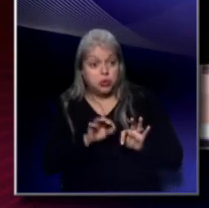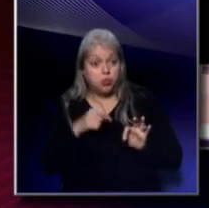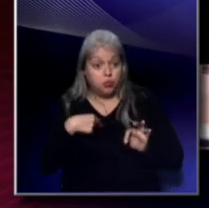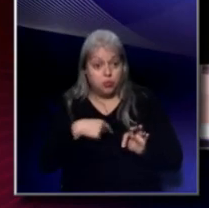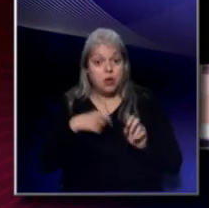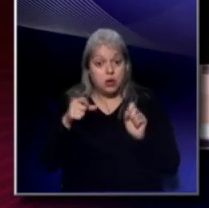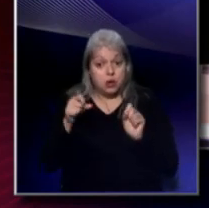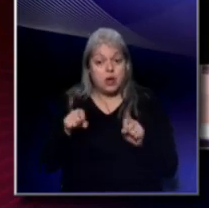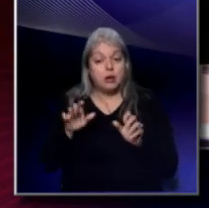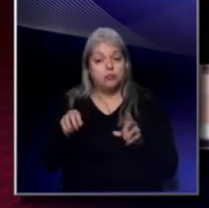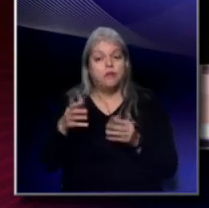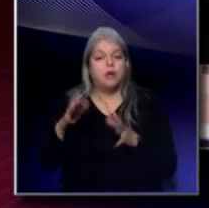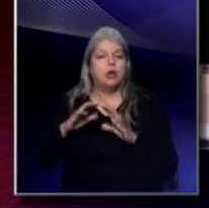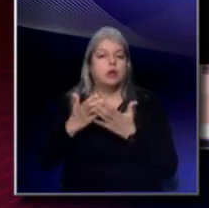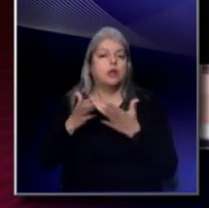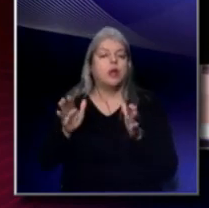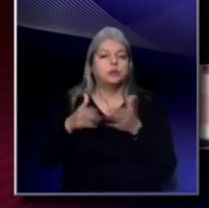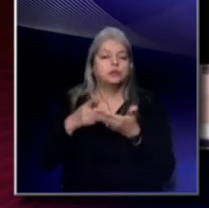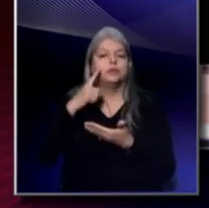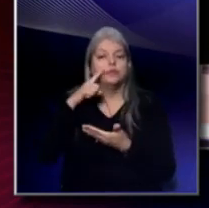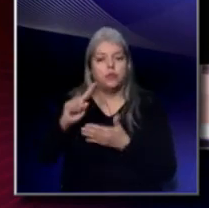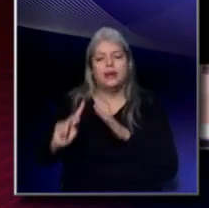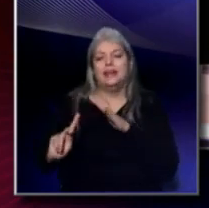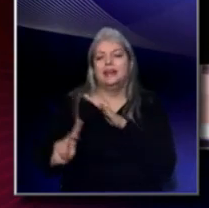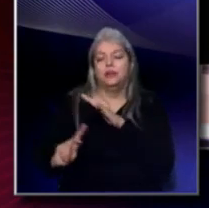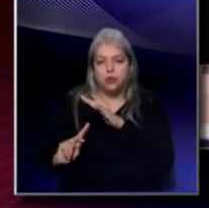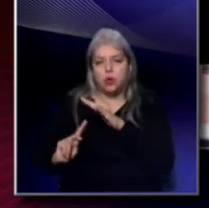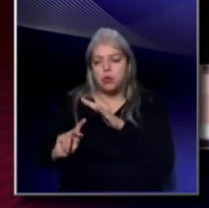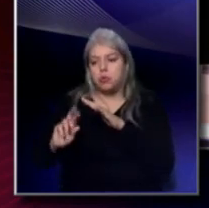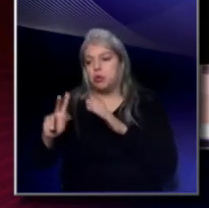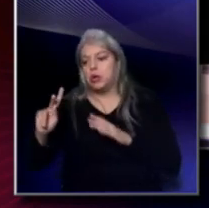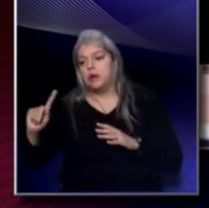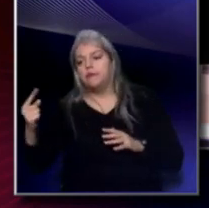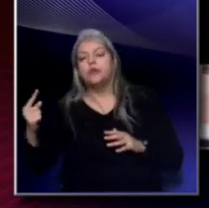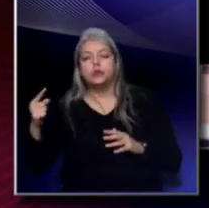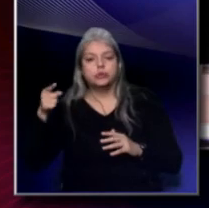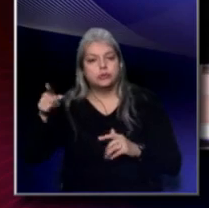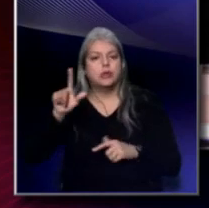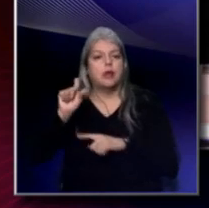classroom for kindergarten, if not kindergarten and first grade,